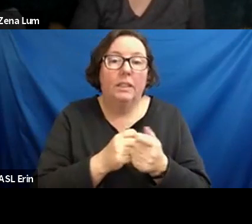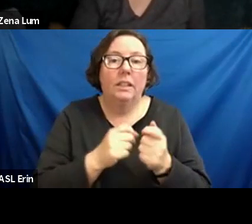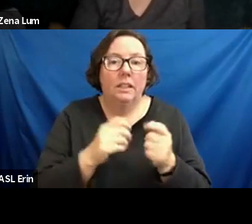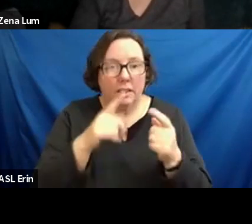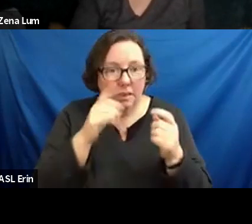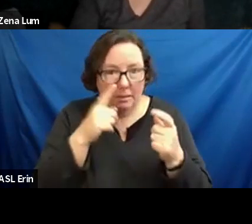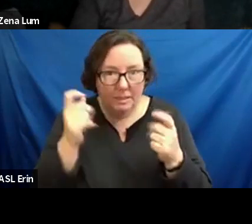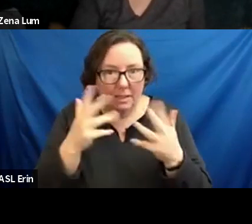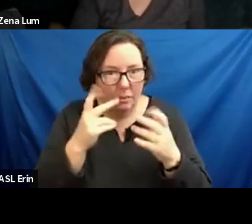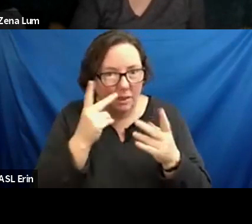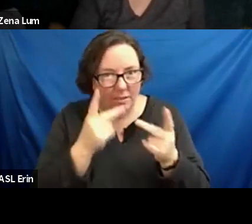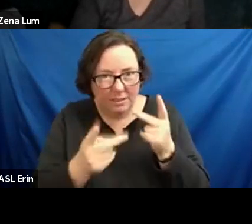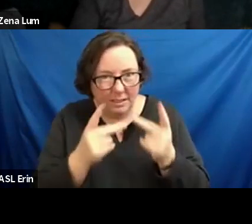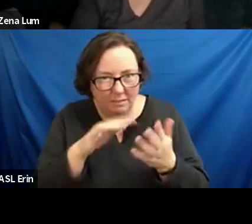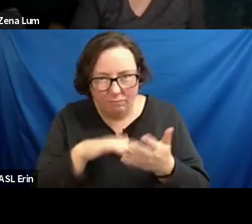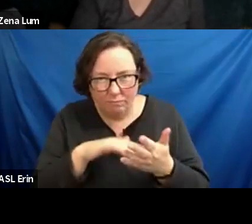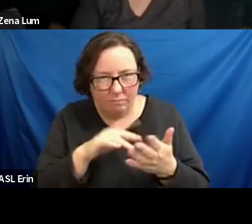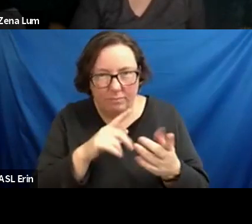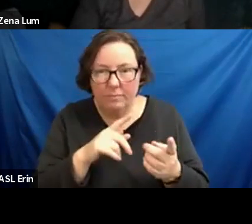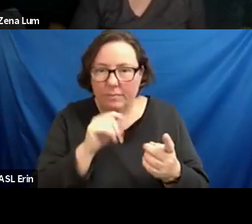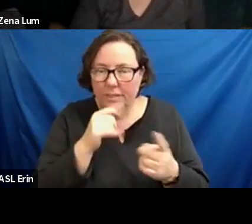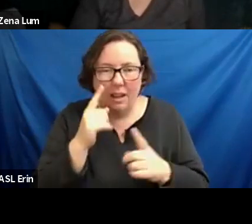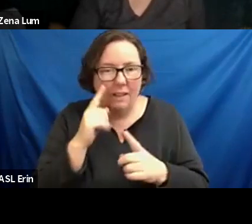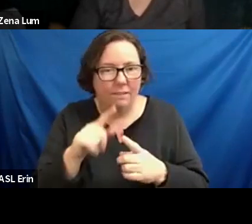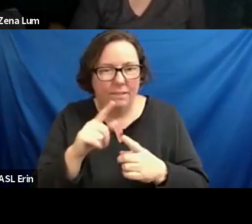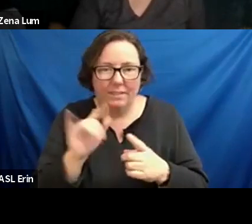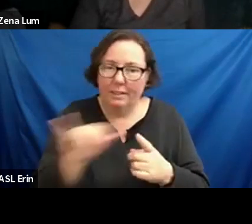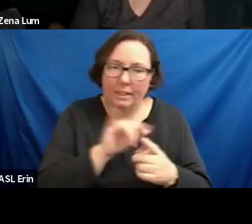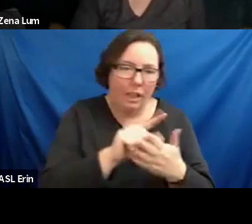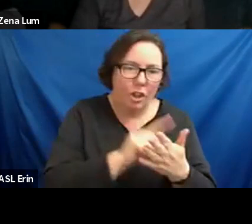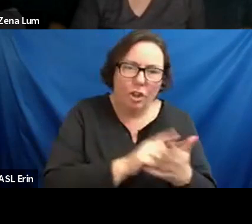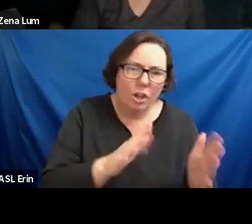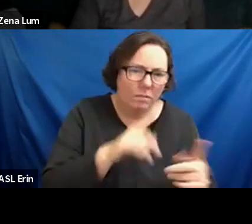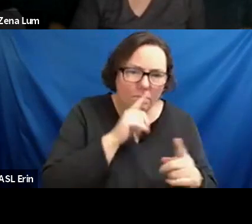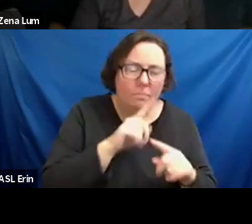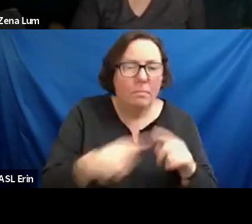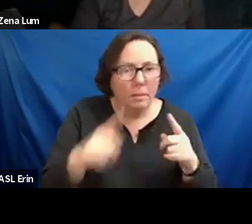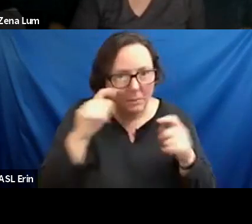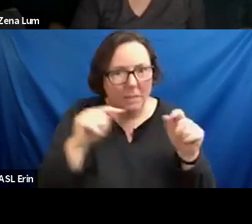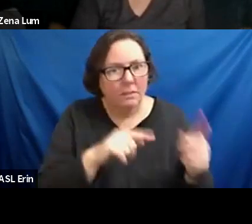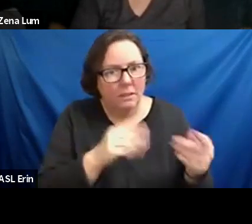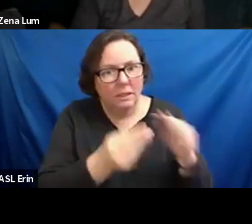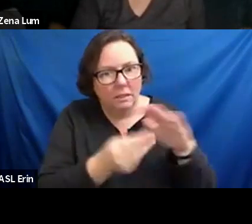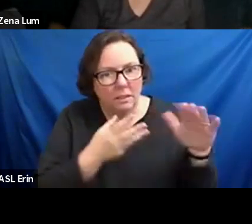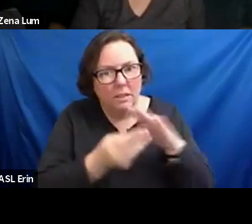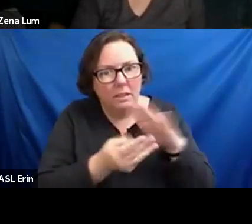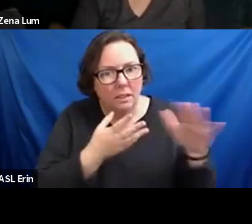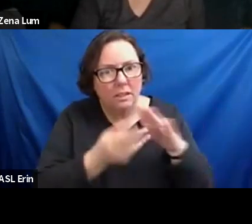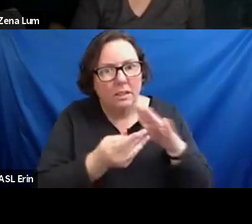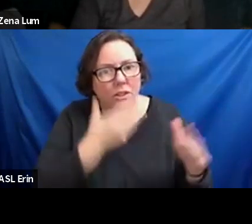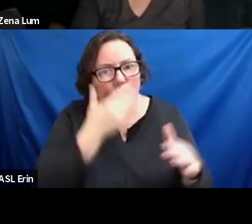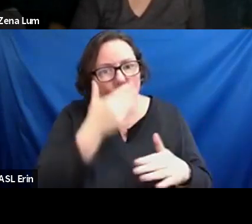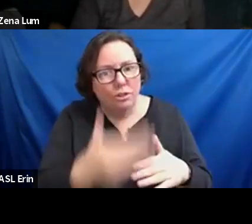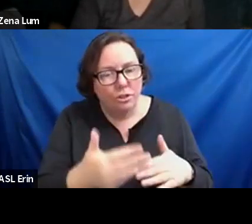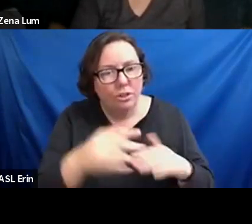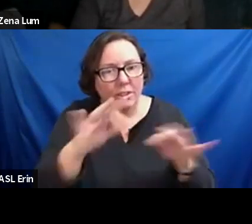definitely want to study that, not from the vein of a lawyer, but because I think we're getting some